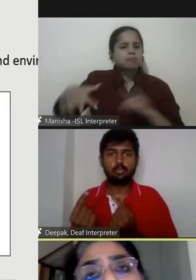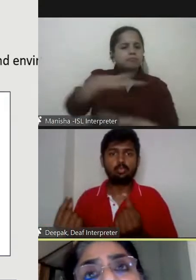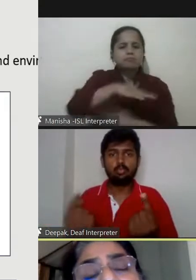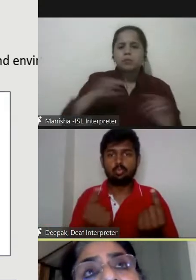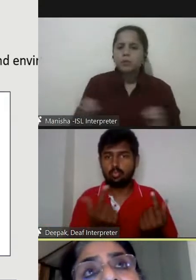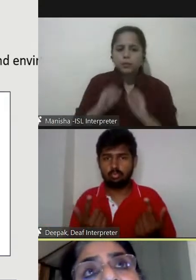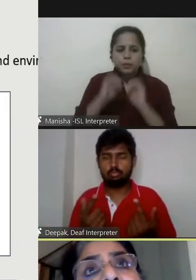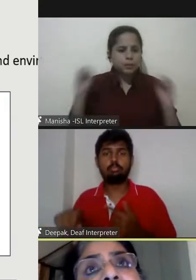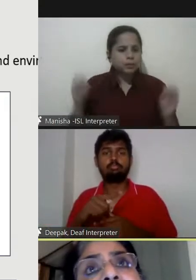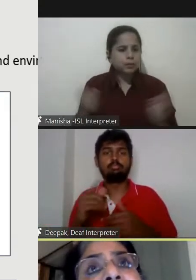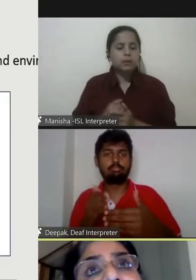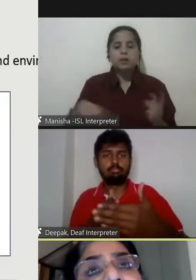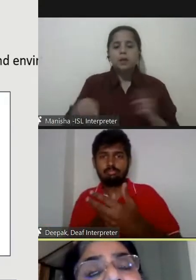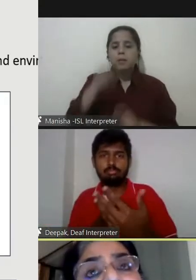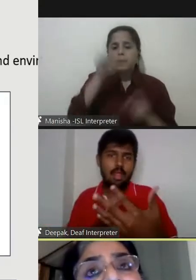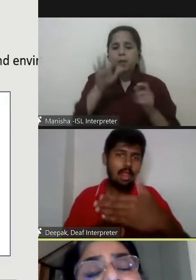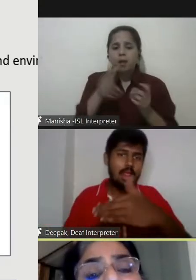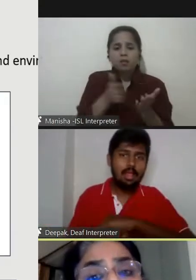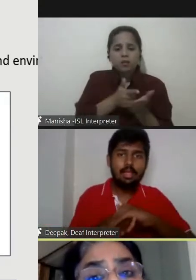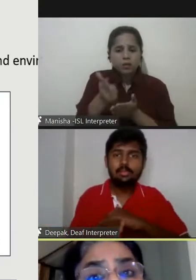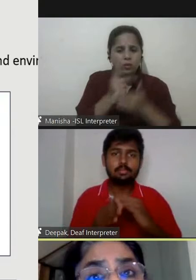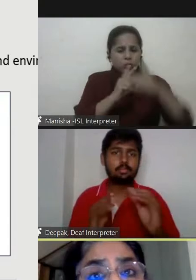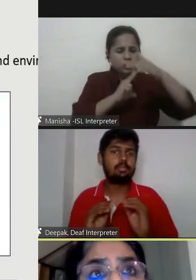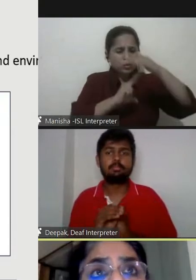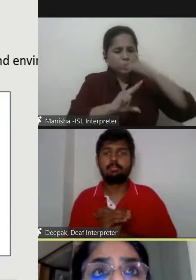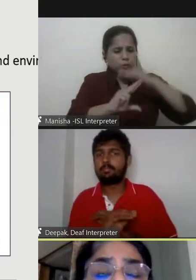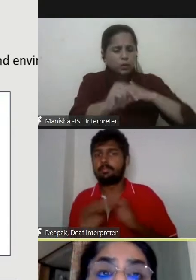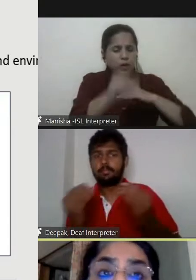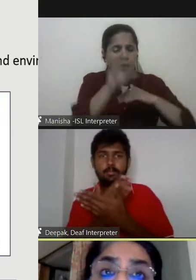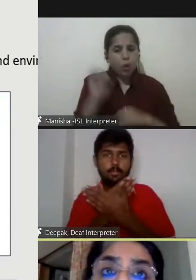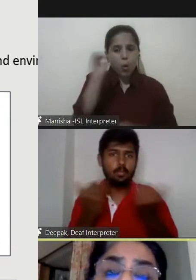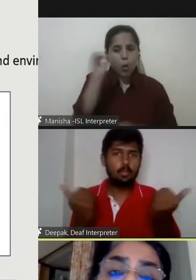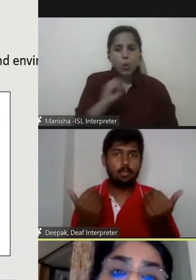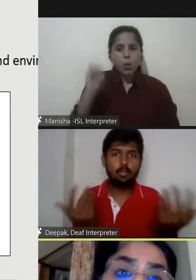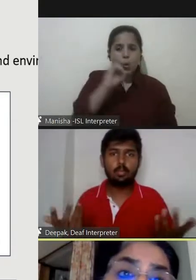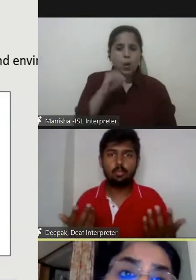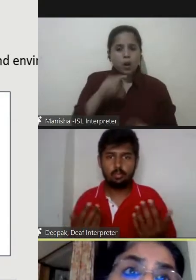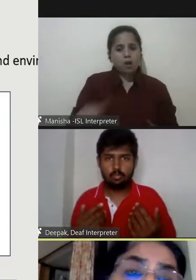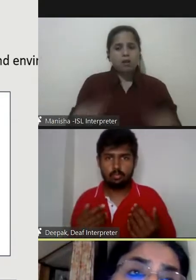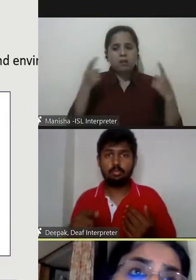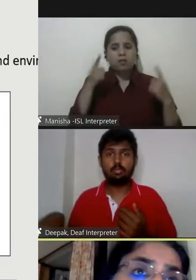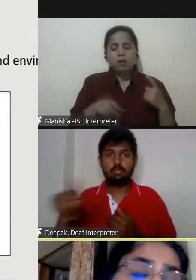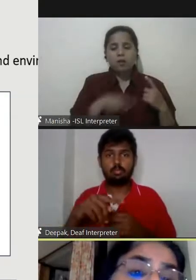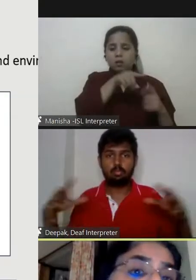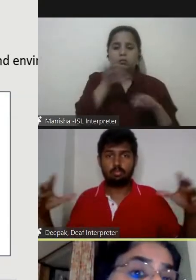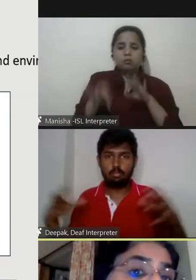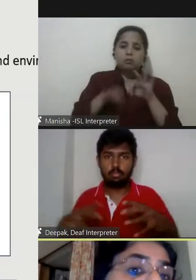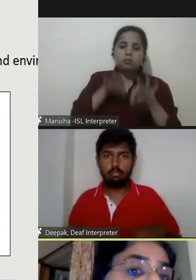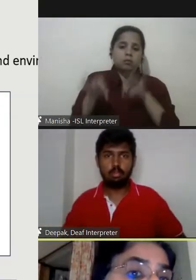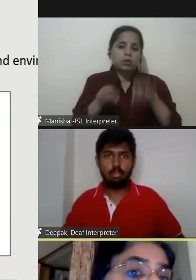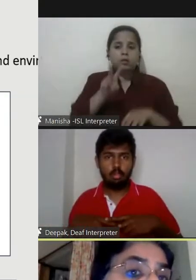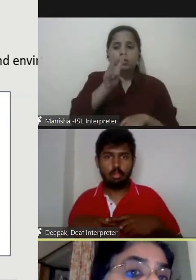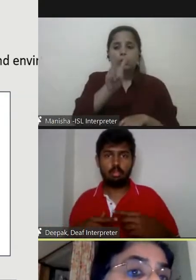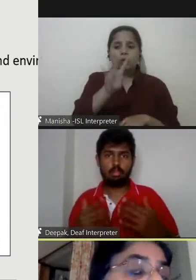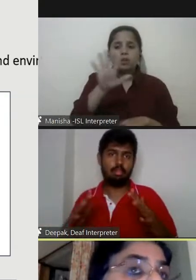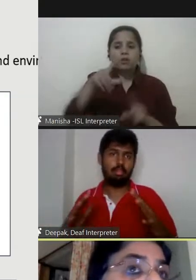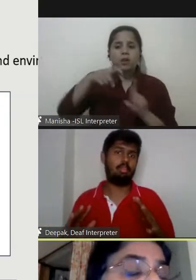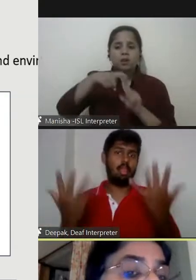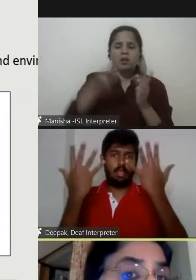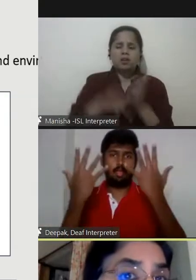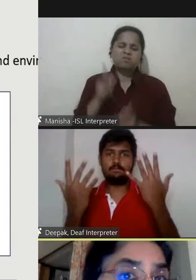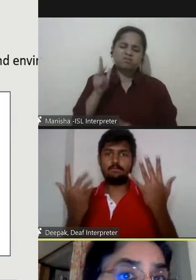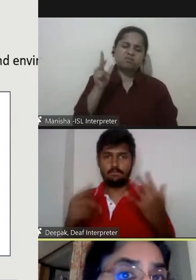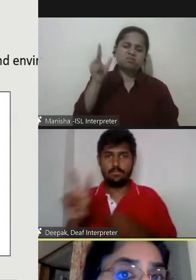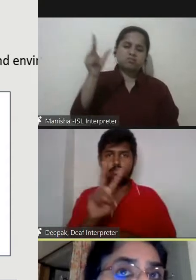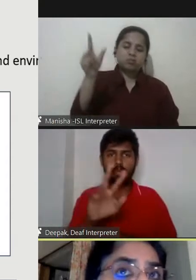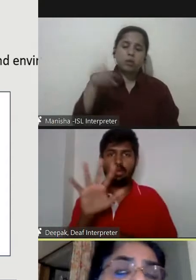person living in a rural tribal area in Odisha had to cycle 25 kilometers just in order to get a packet